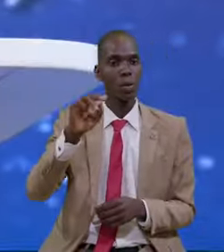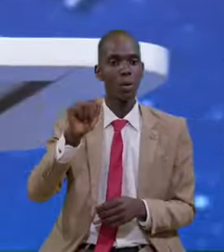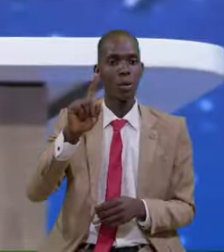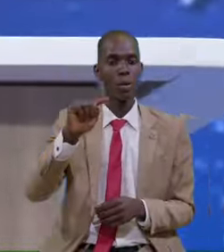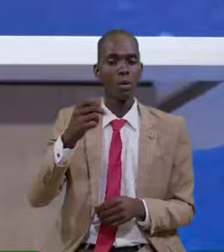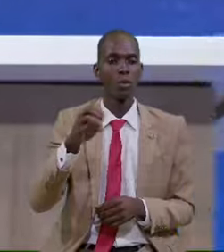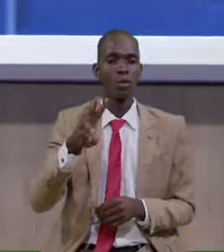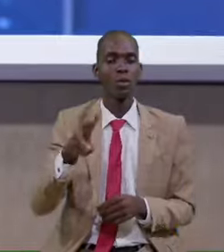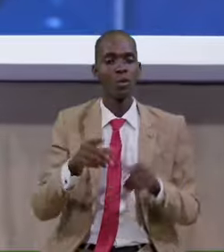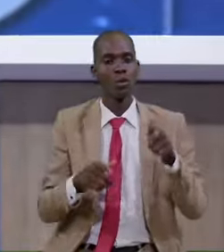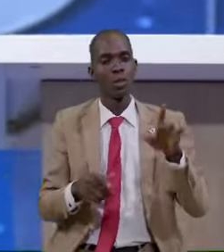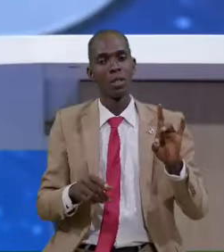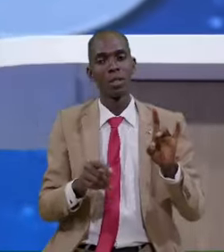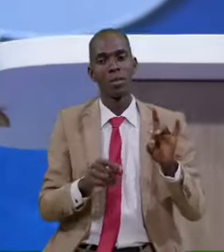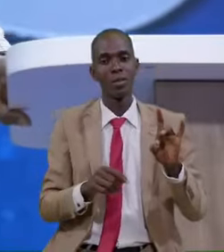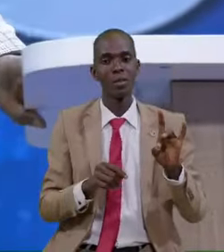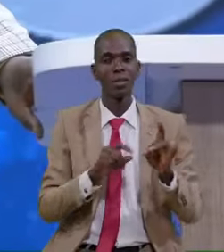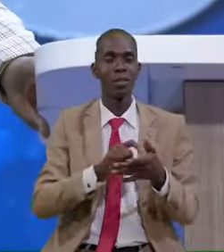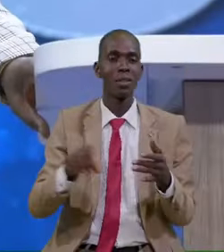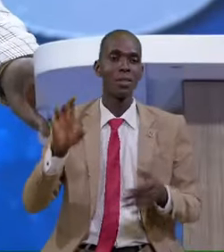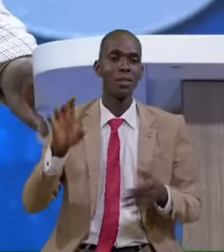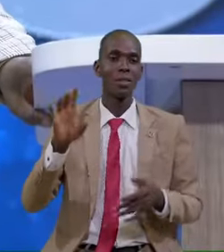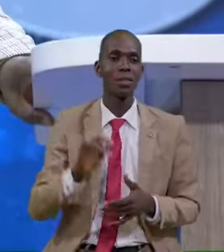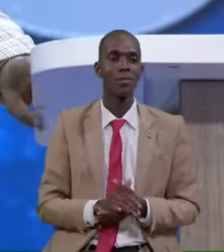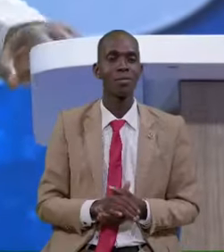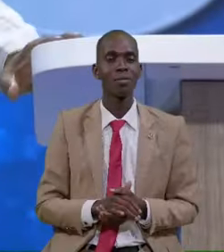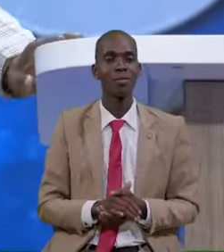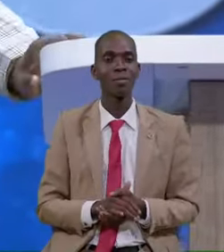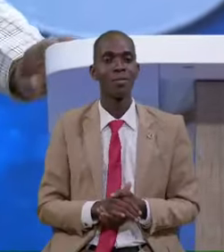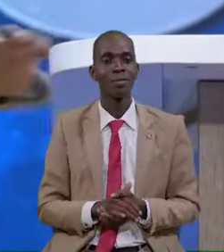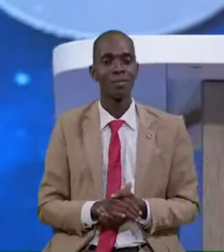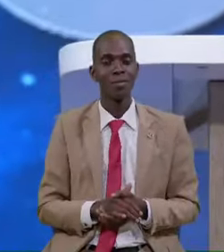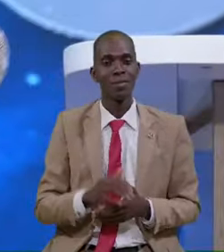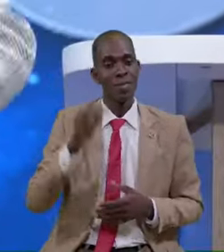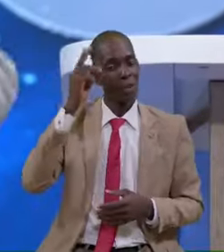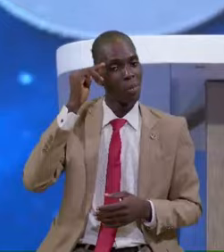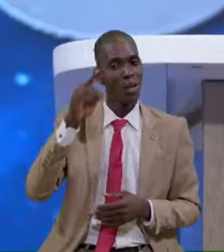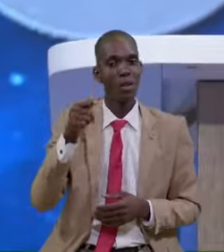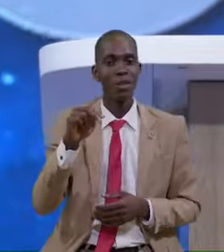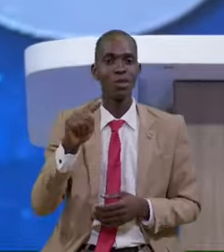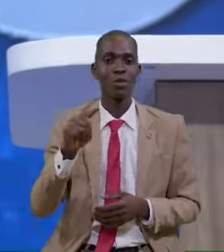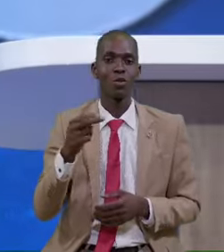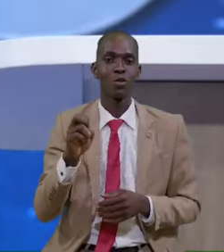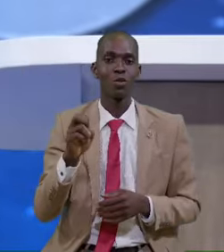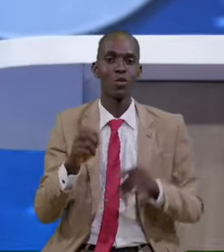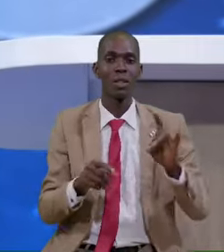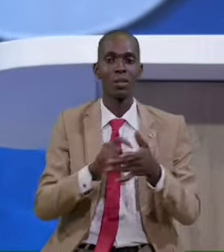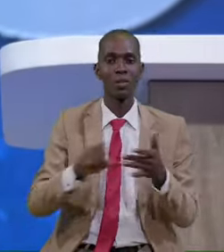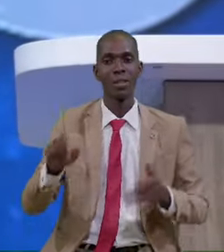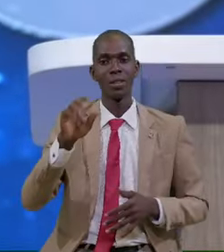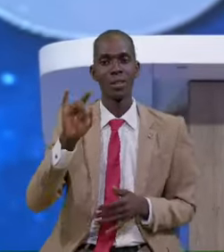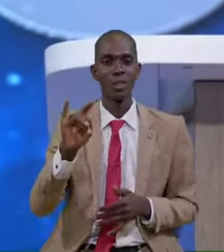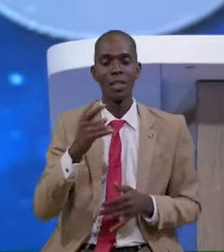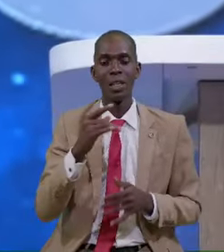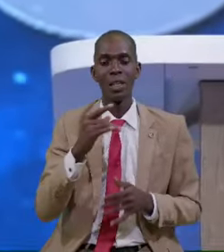verse 18. In Matthew chapter 28 verse 18, and Jesus came and spake unto